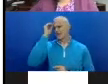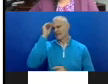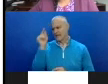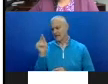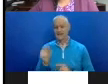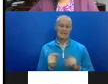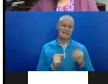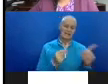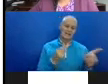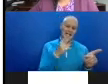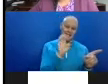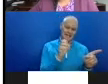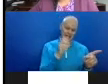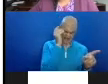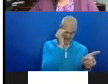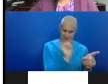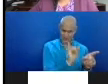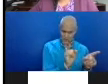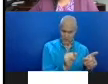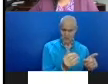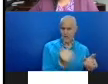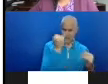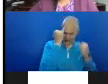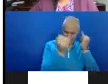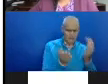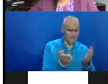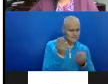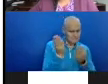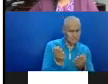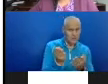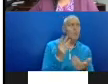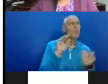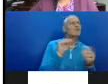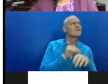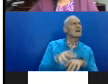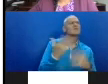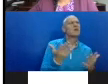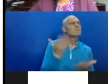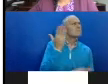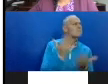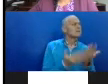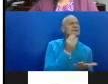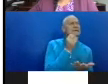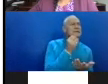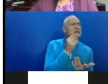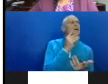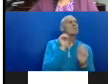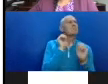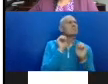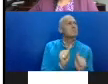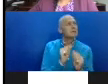to come to the table with ideas that he thinks would, one, what the effects might be, and then what the possible effects